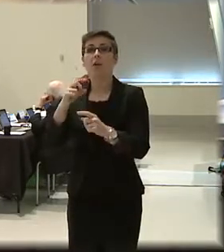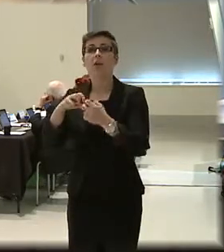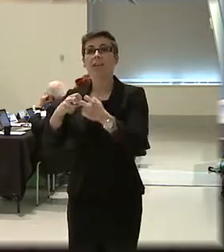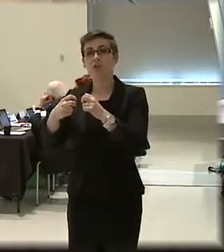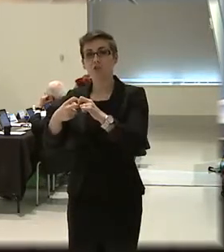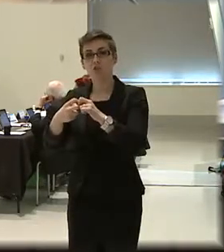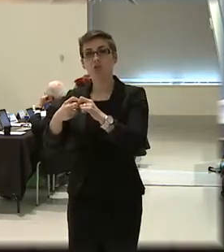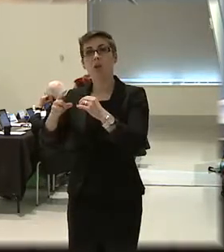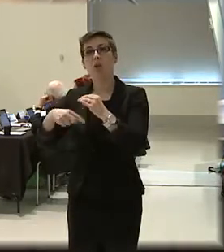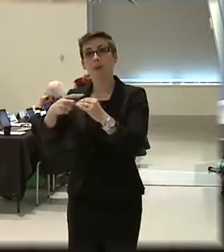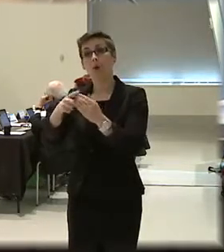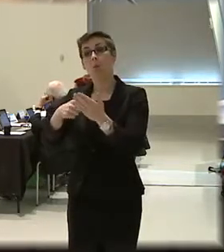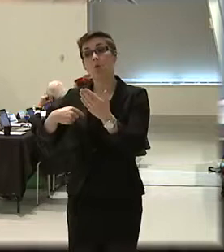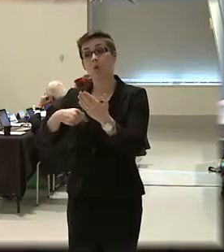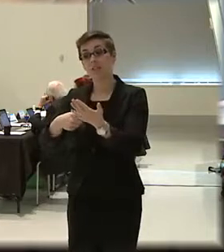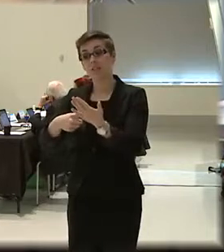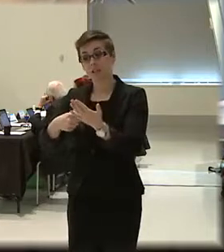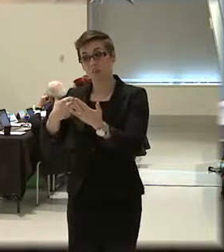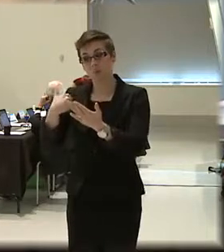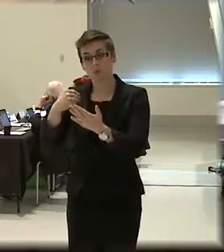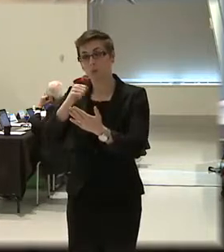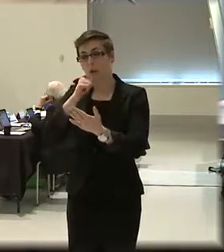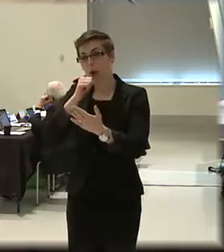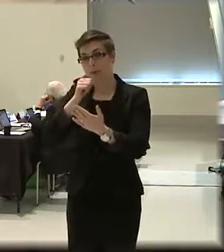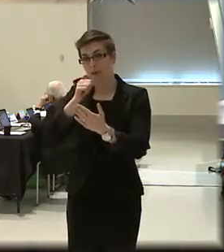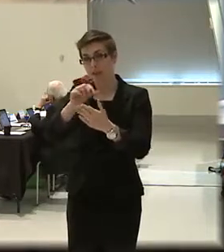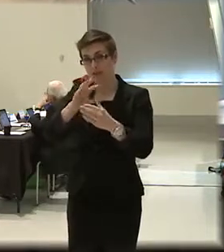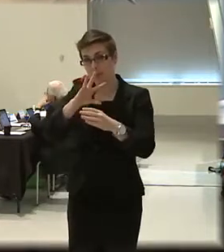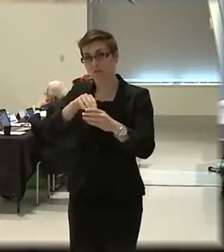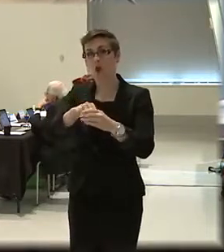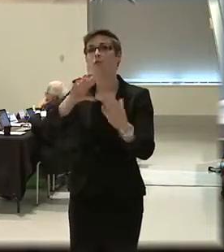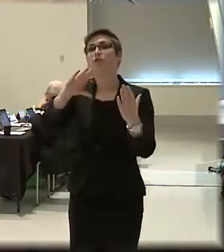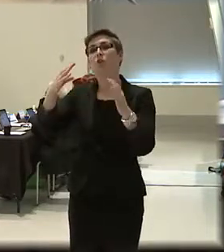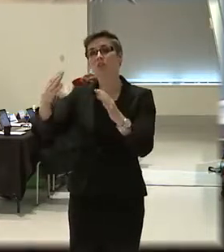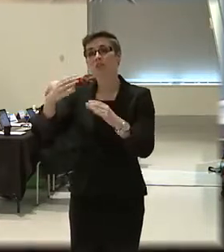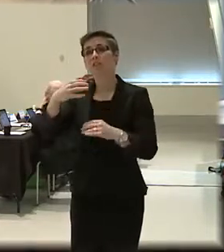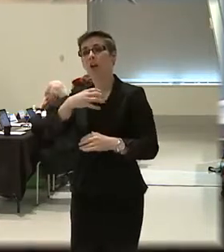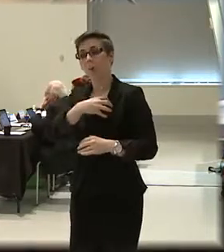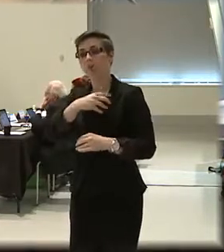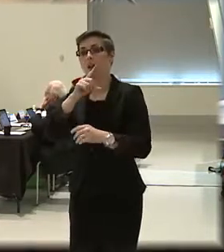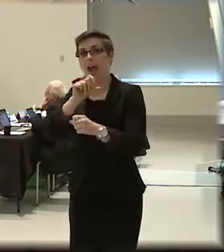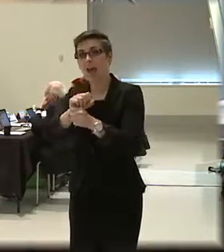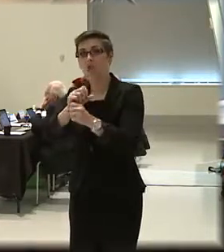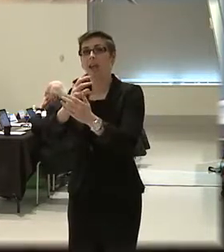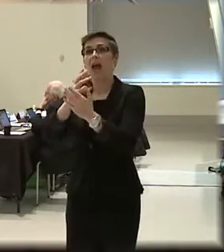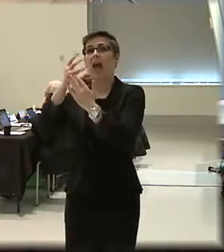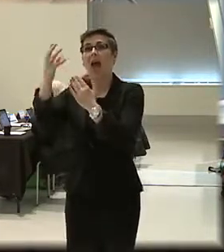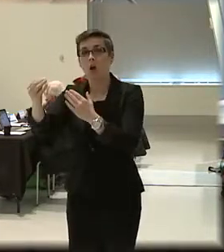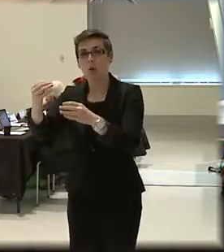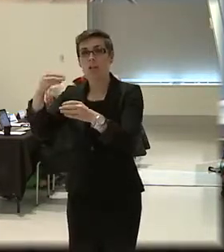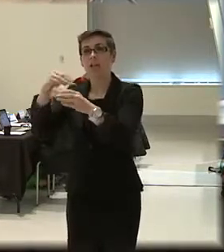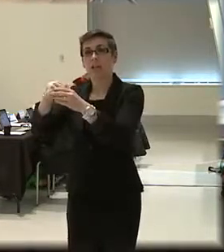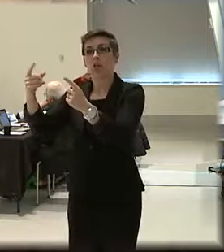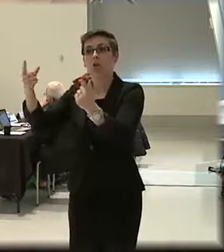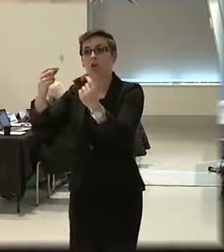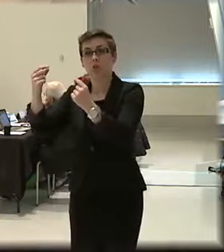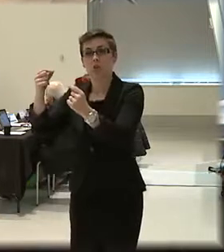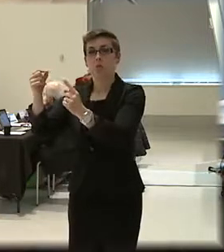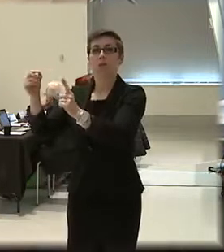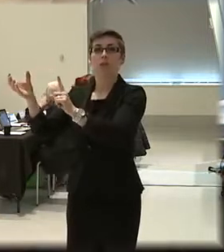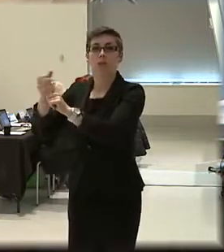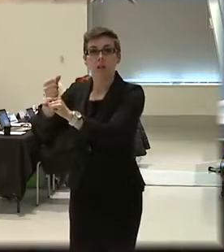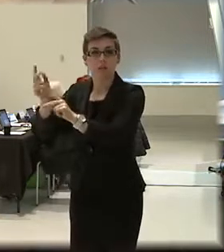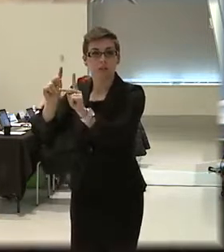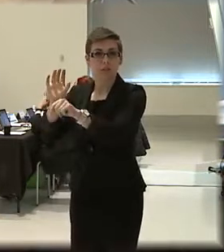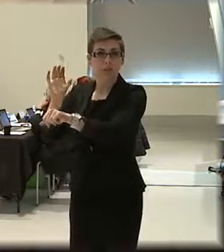way, versus officers who are in an active enforcement situation, and whether you think